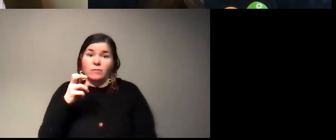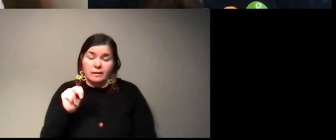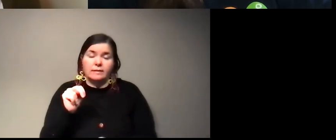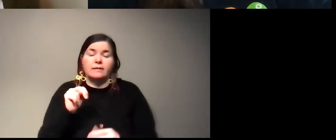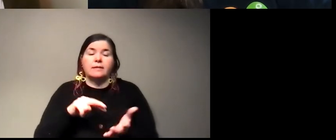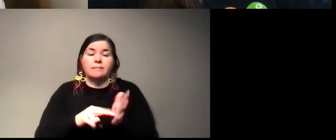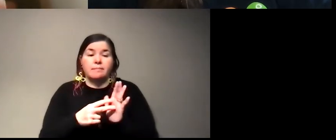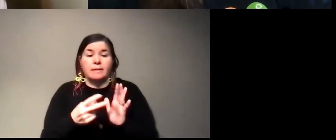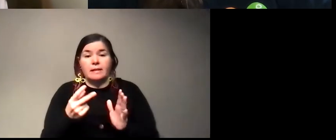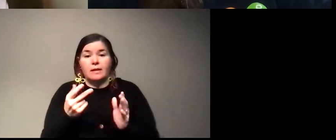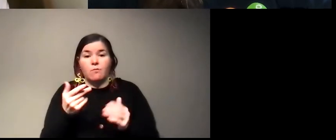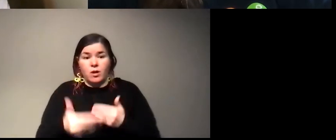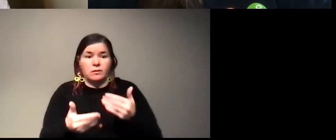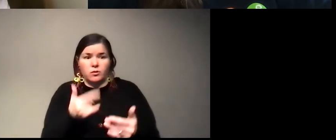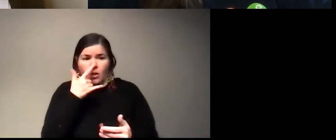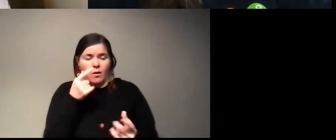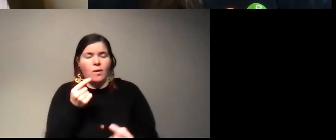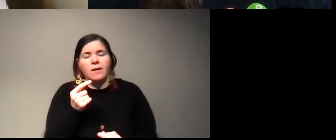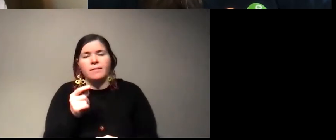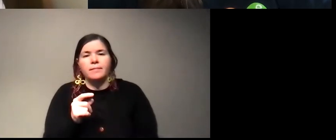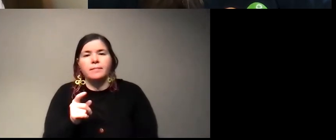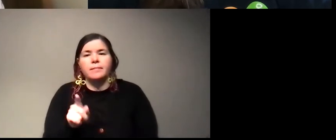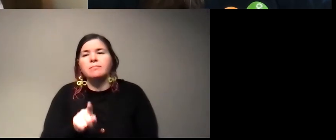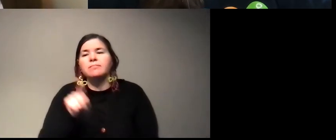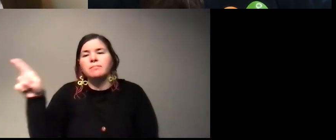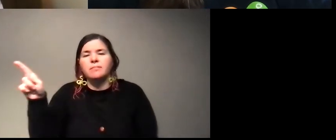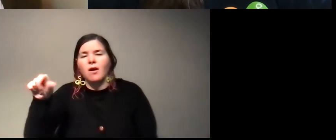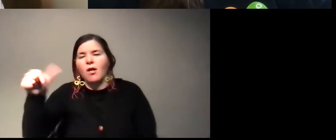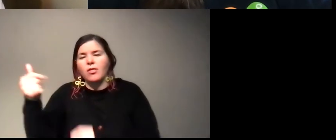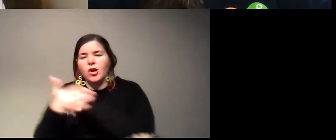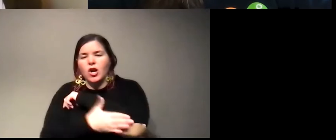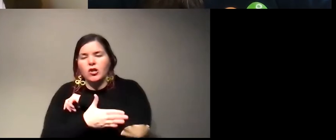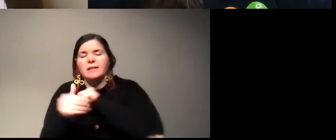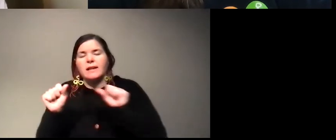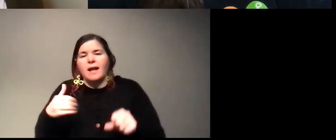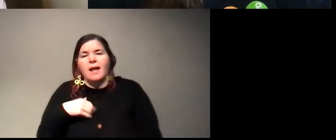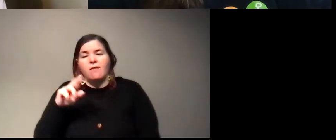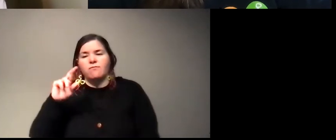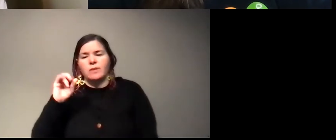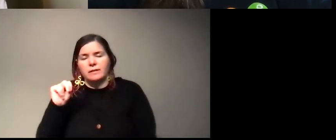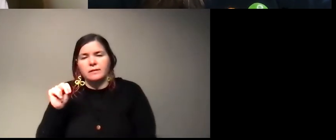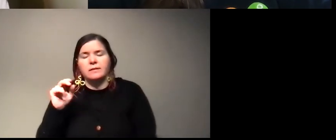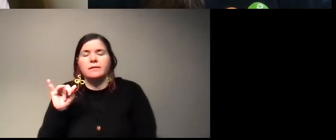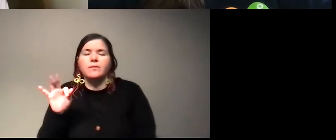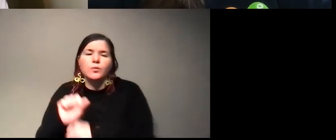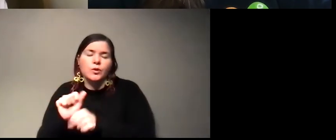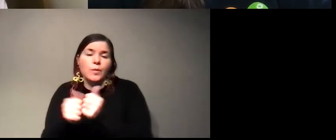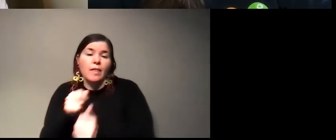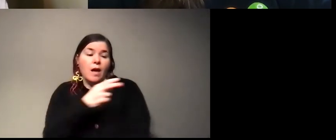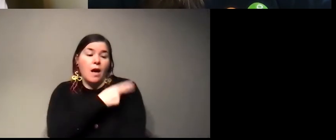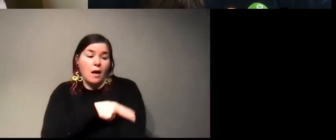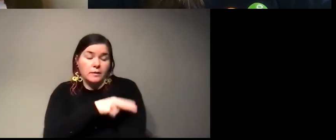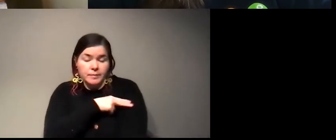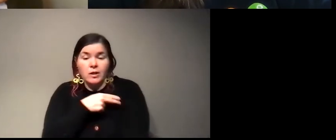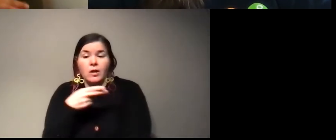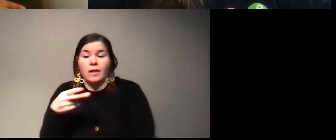protocol would look like. Across the pond, you can kind of have rice in the lab, or like if you worked with a hospital that was emitting ricin patients,